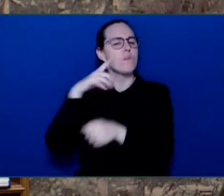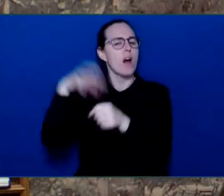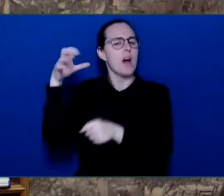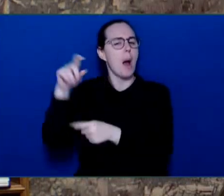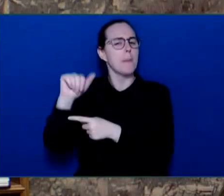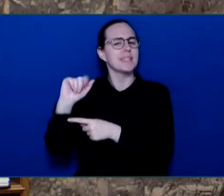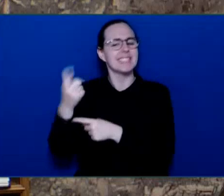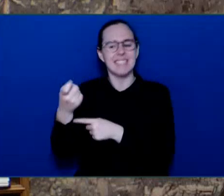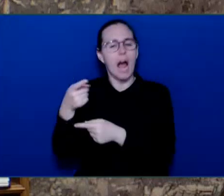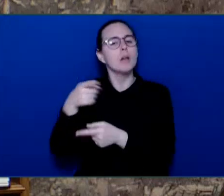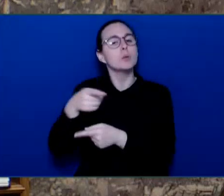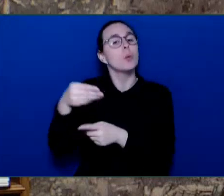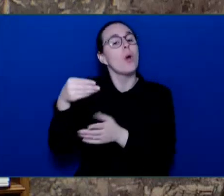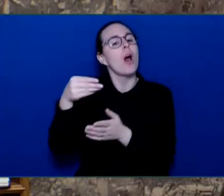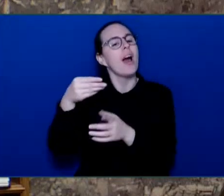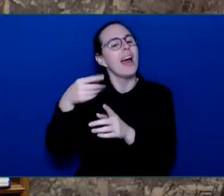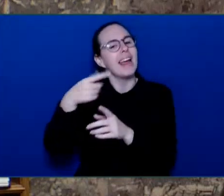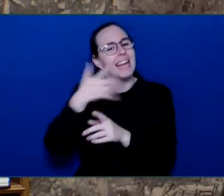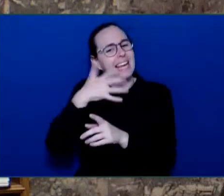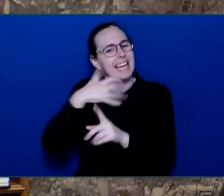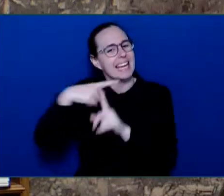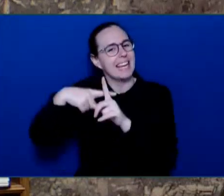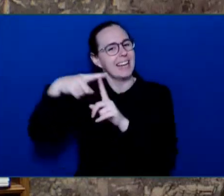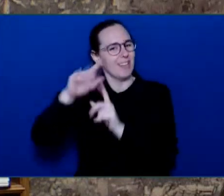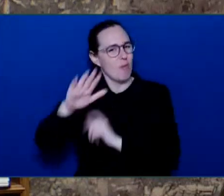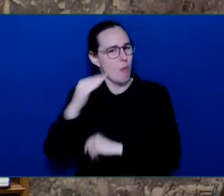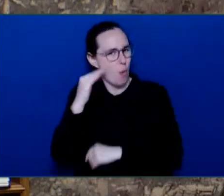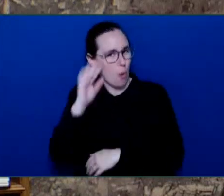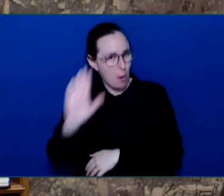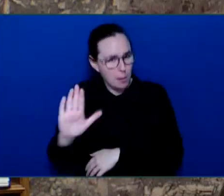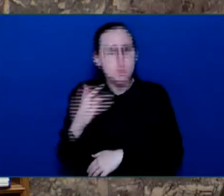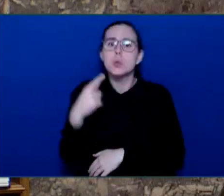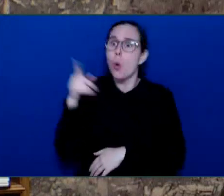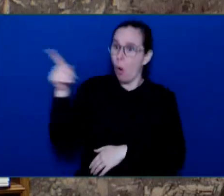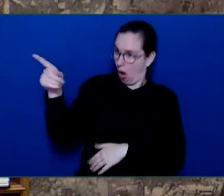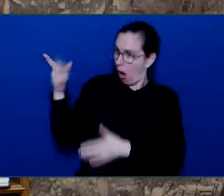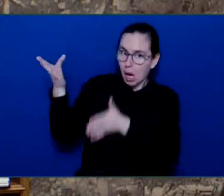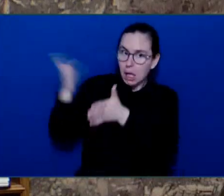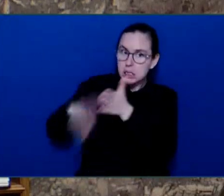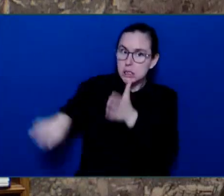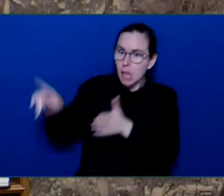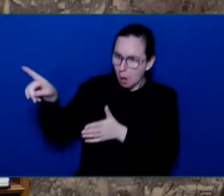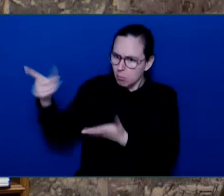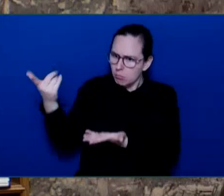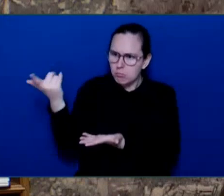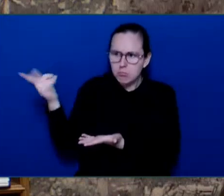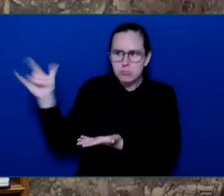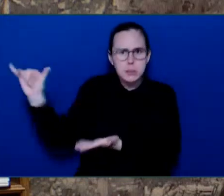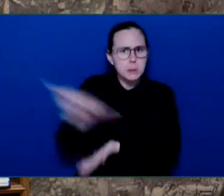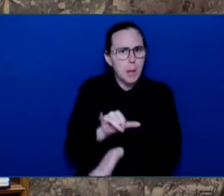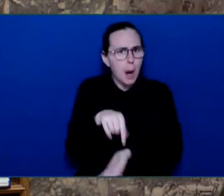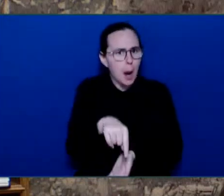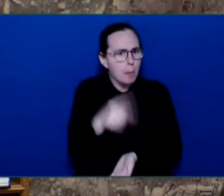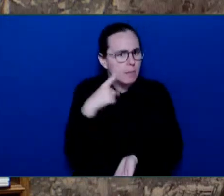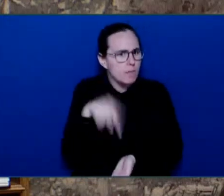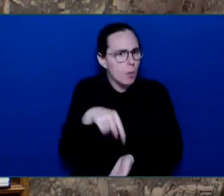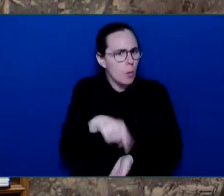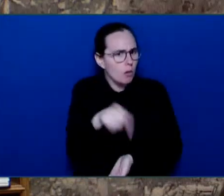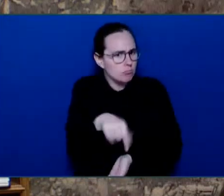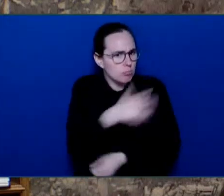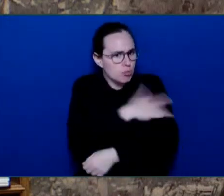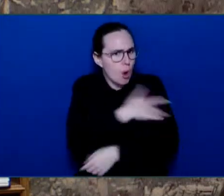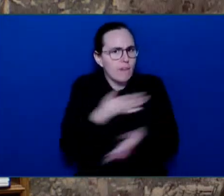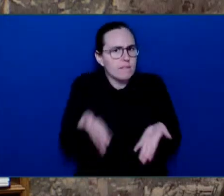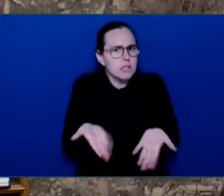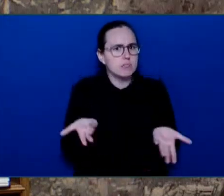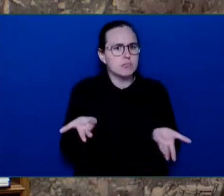exempt carbon tax on all home heating fuels, but he has outright refused. Now we find the NDP is